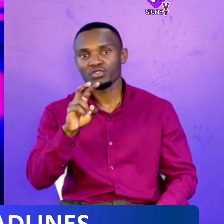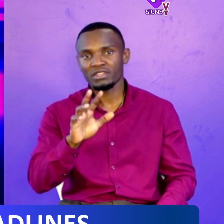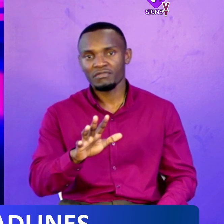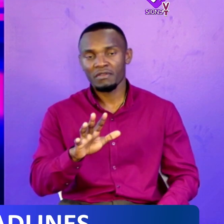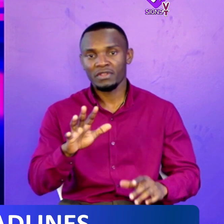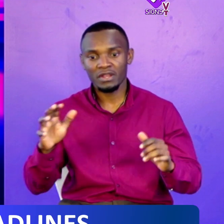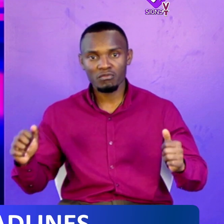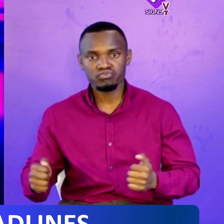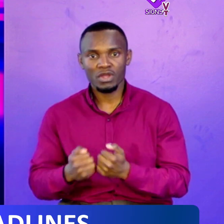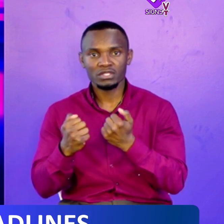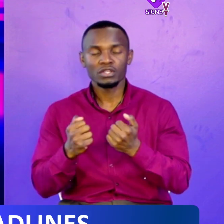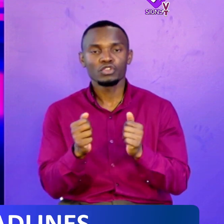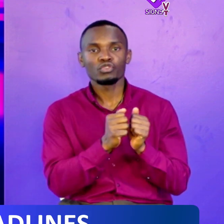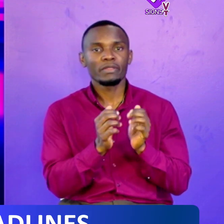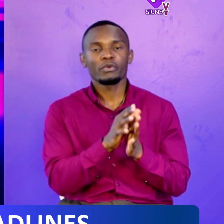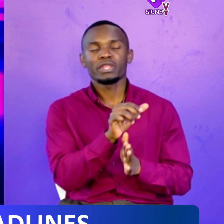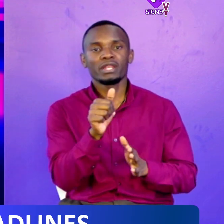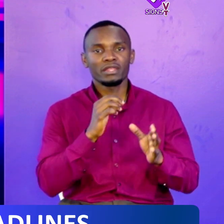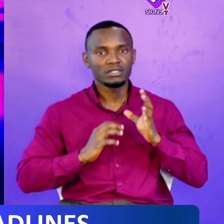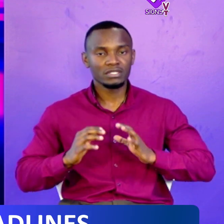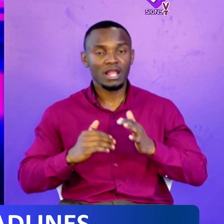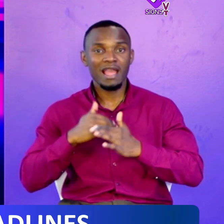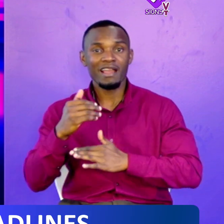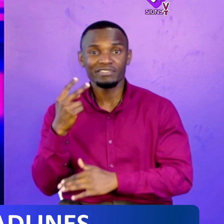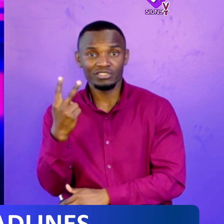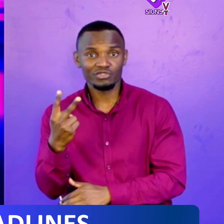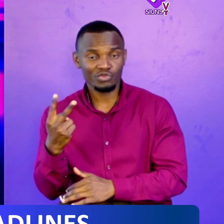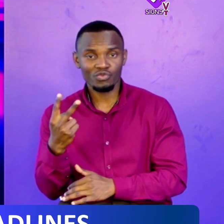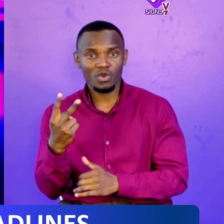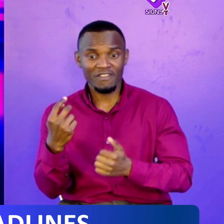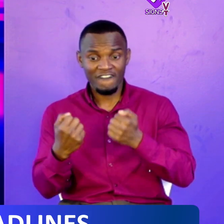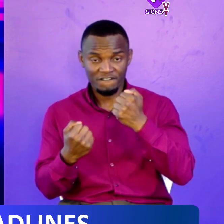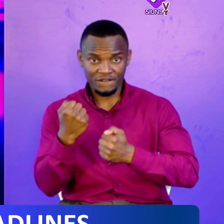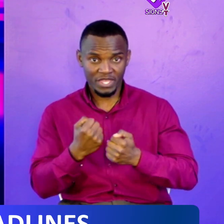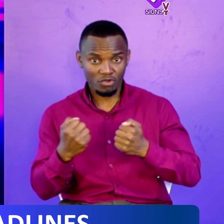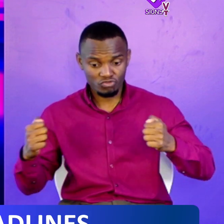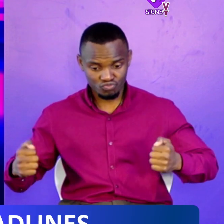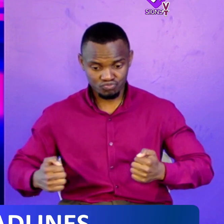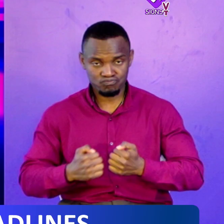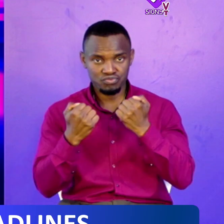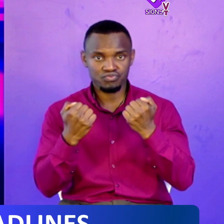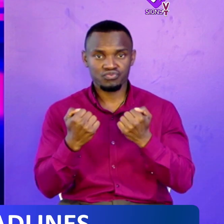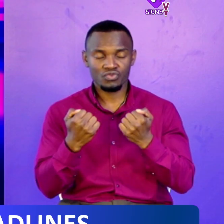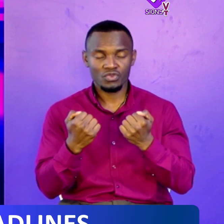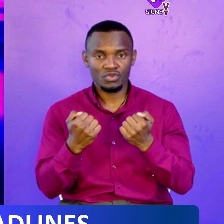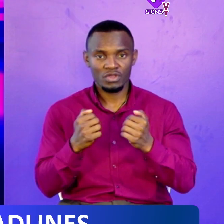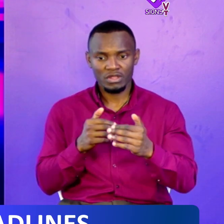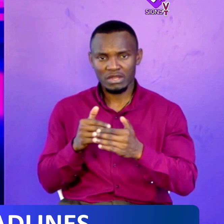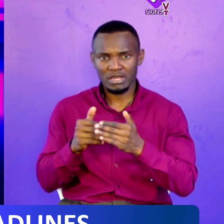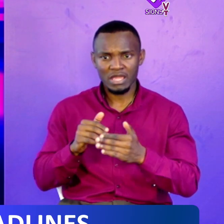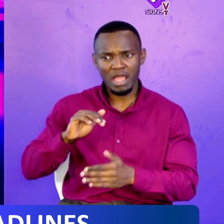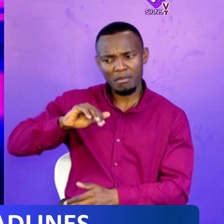along with a civilian after two armored vehicles were involved in an accident along a mountain